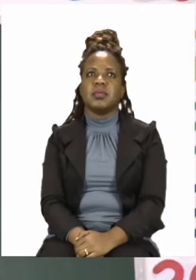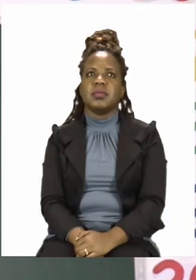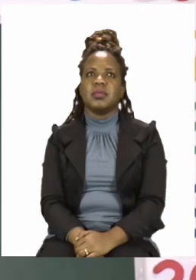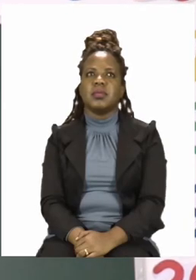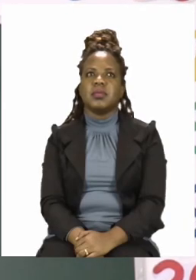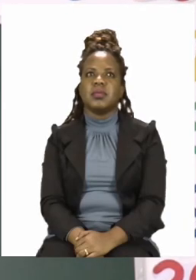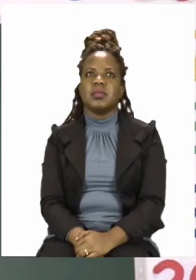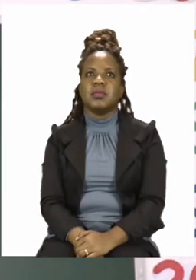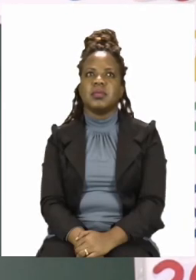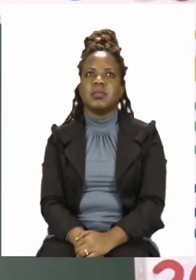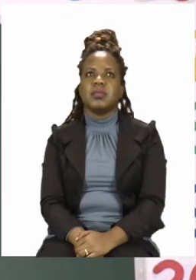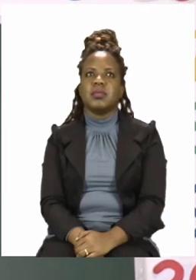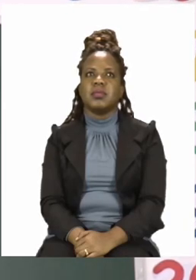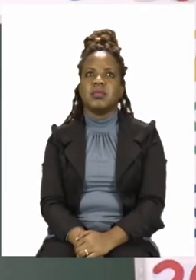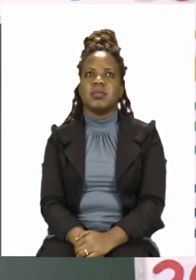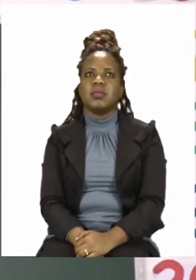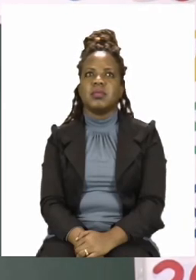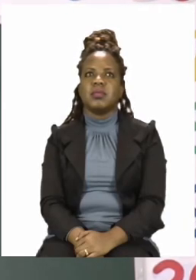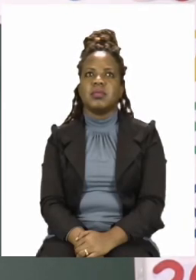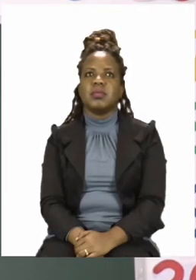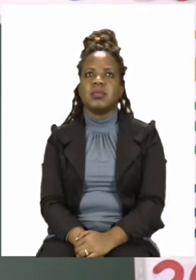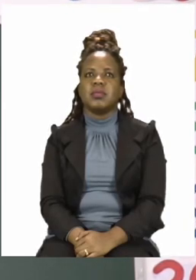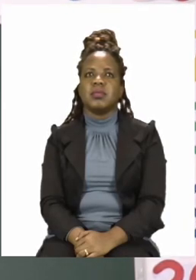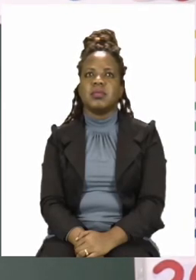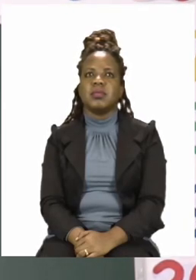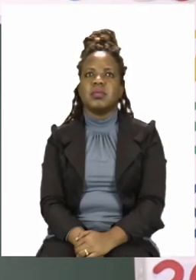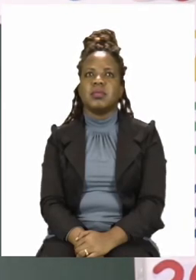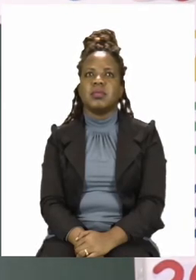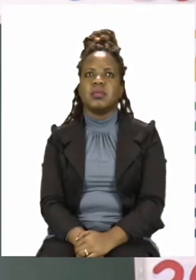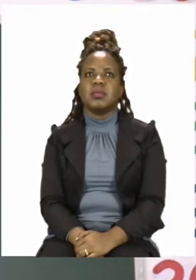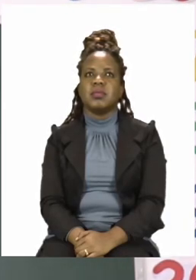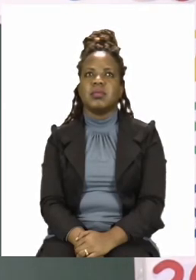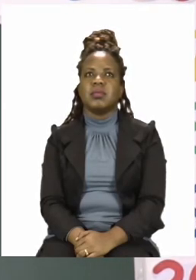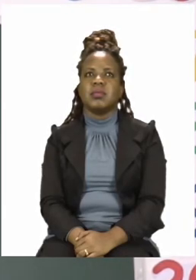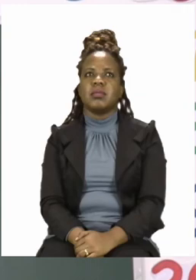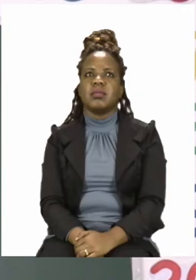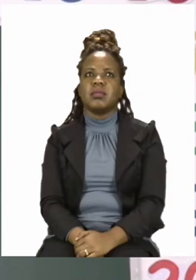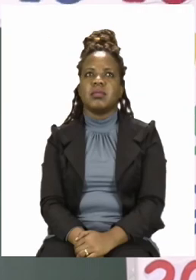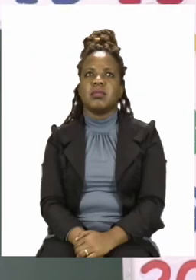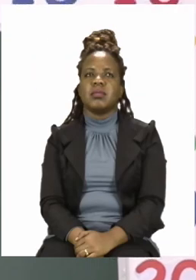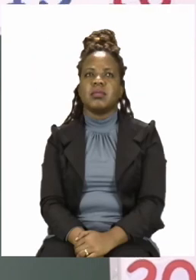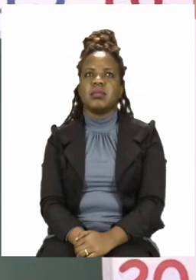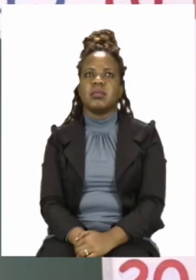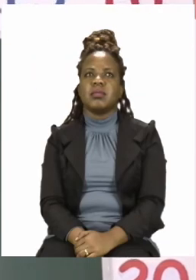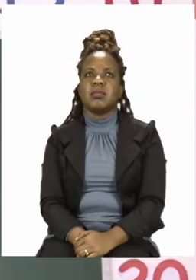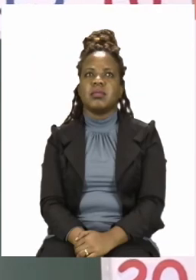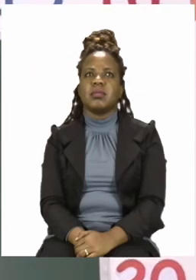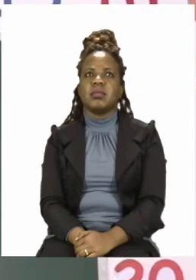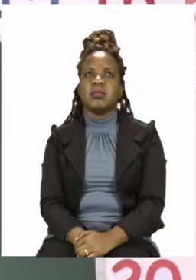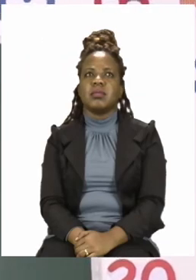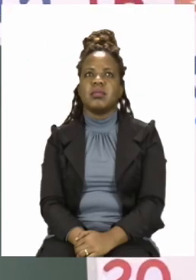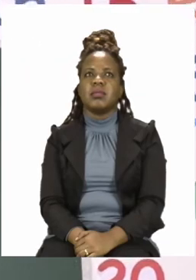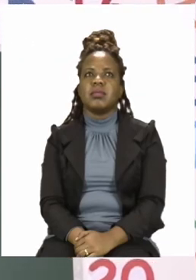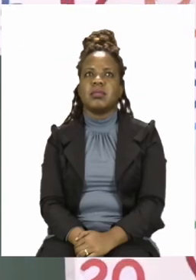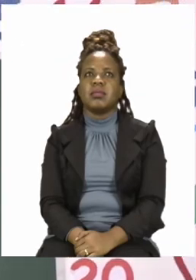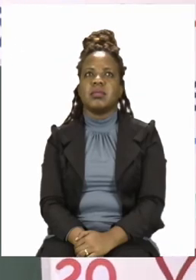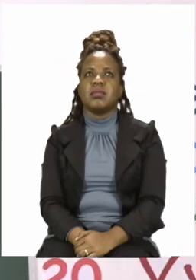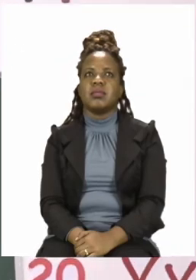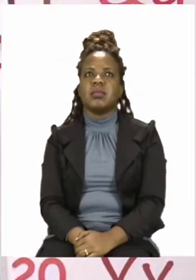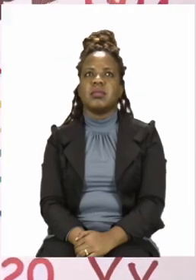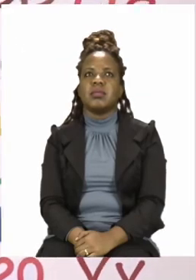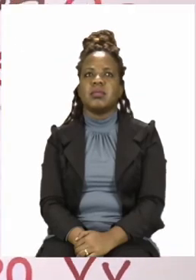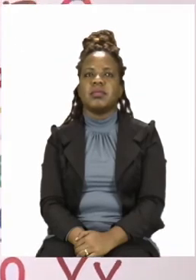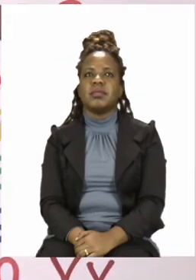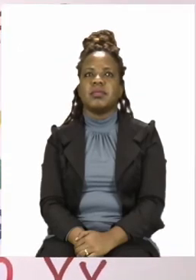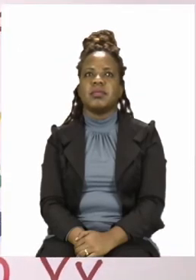be hiding and he wants to take something that doesn't belong to him. So we can call